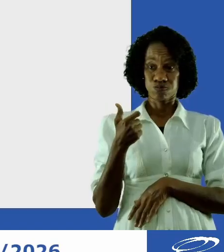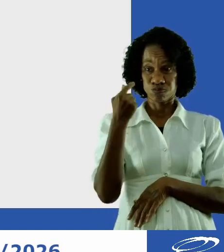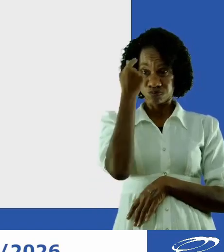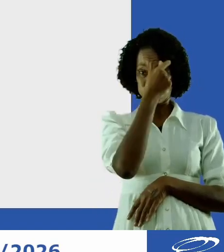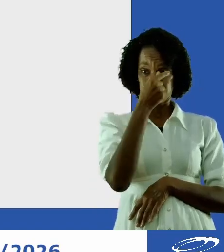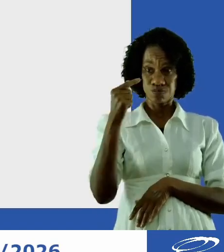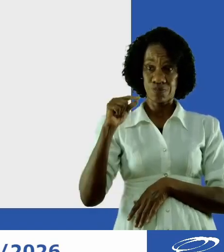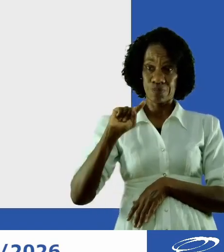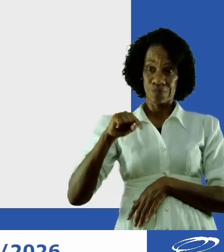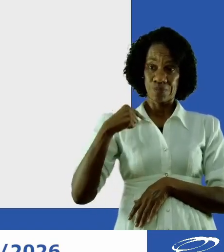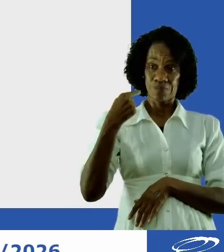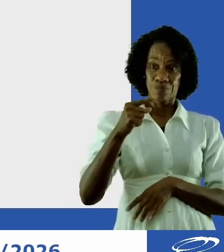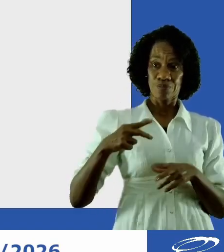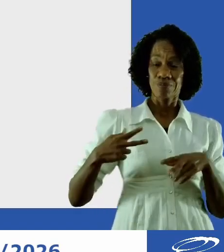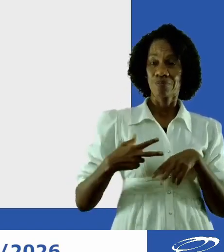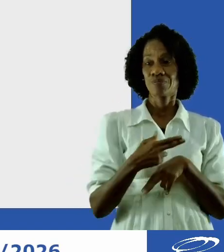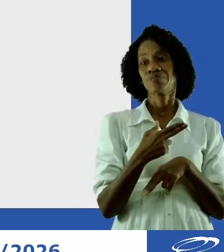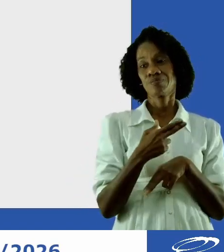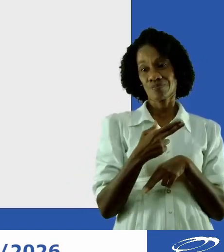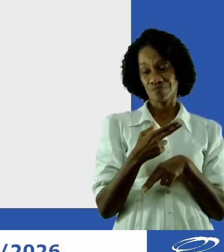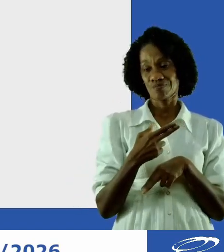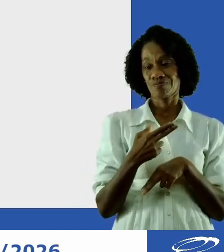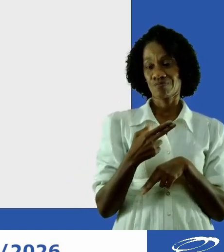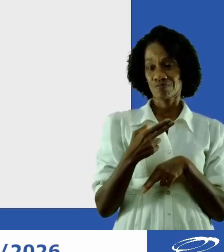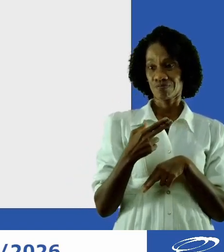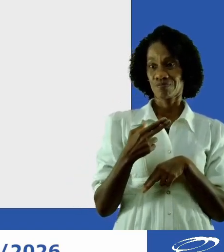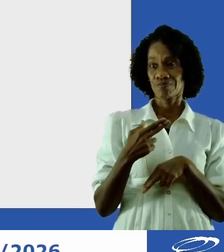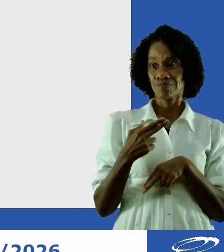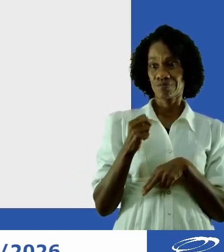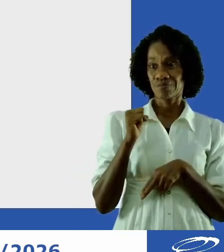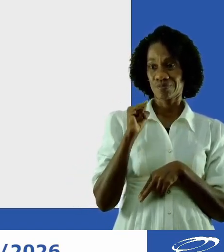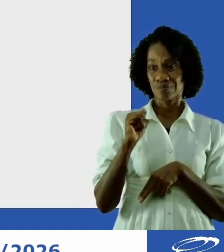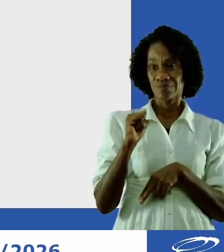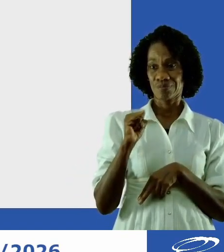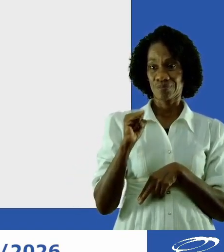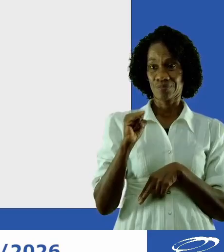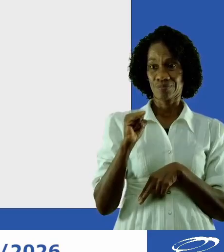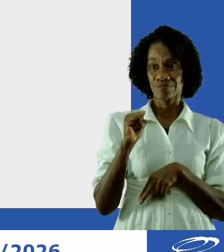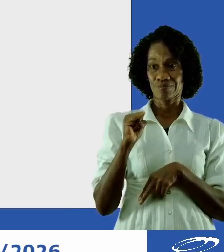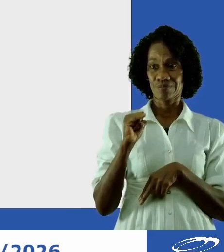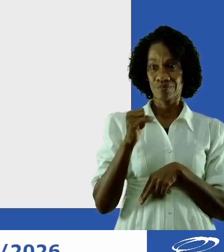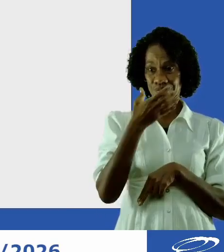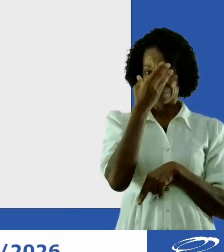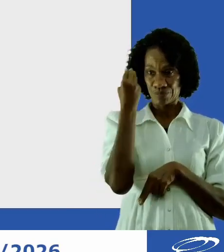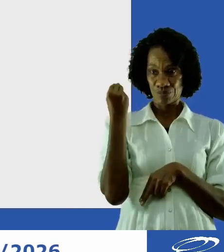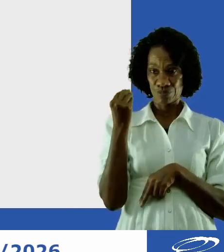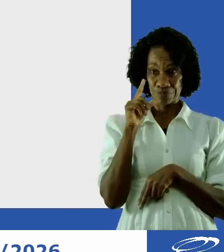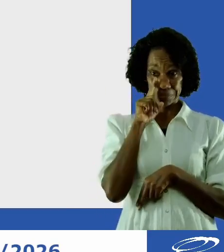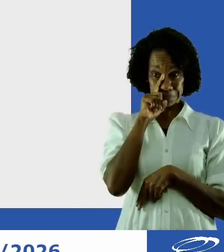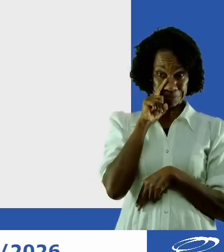surgeries, host, particularly rheumatoid arthritis population that has a worse outcome